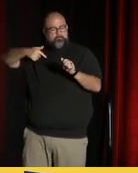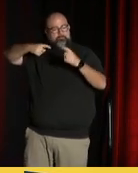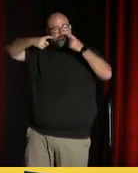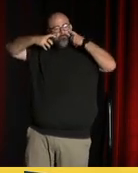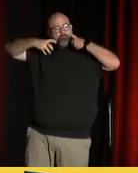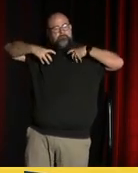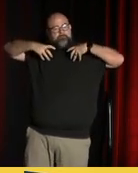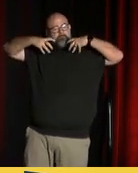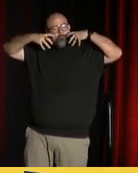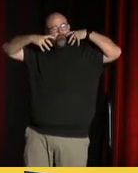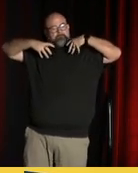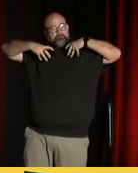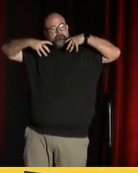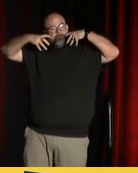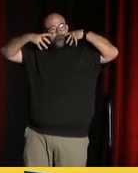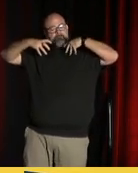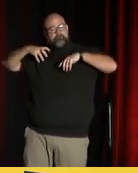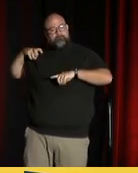crying.